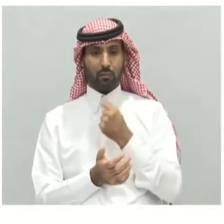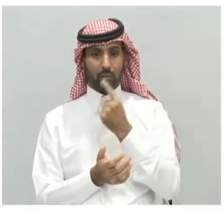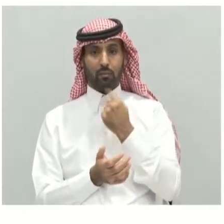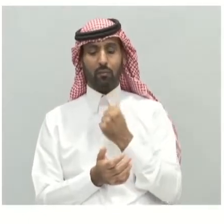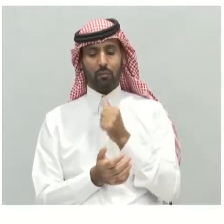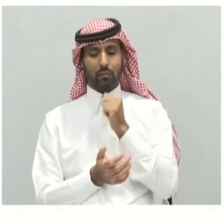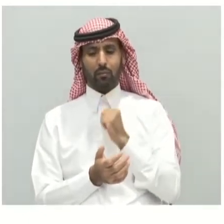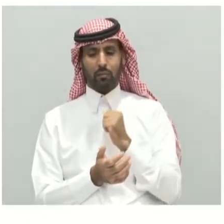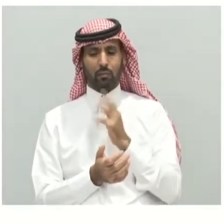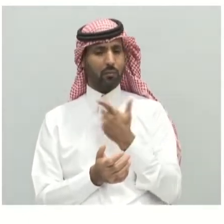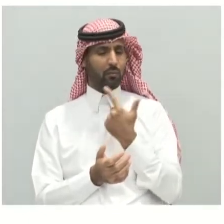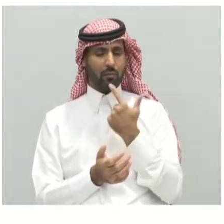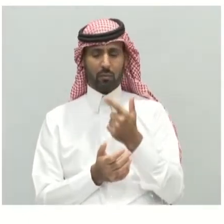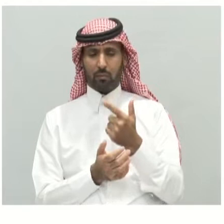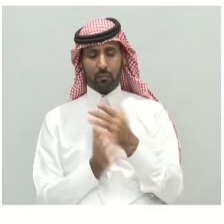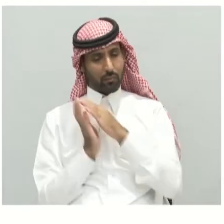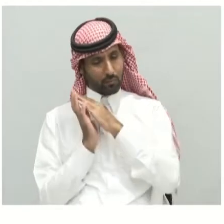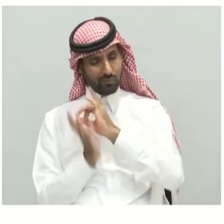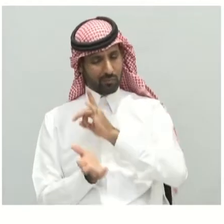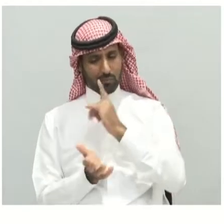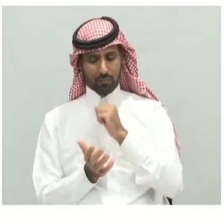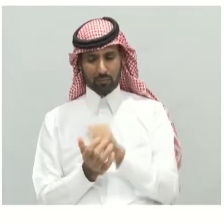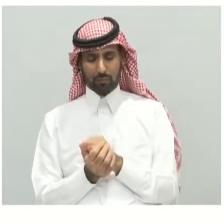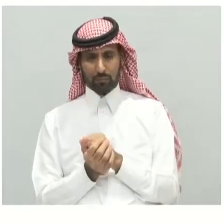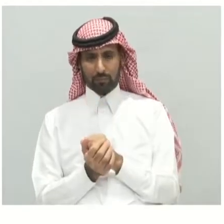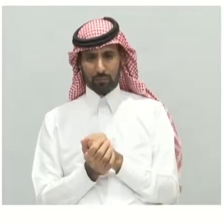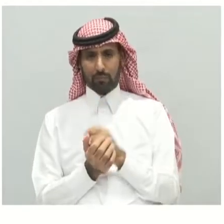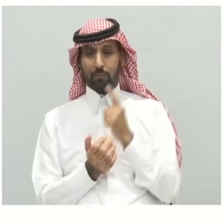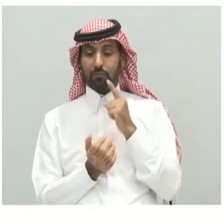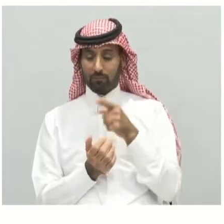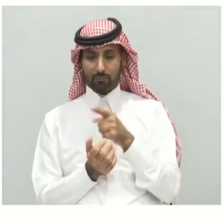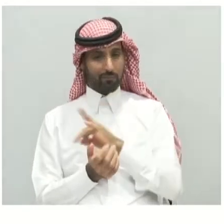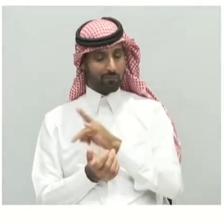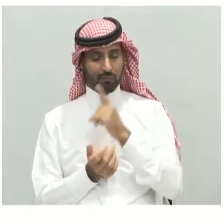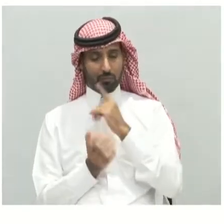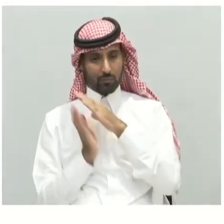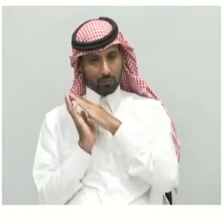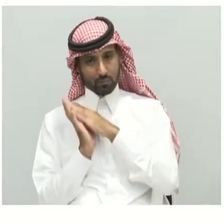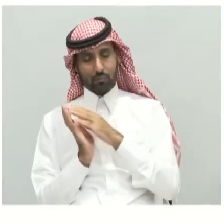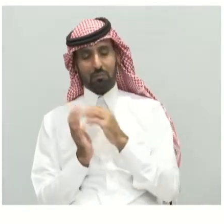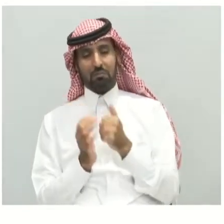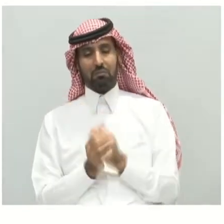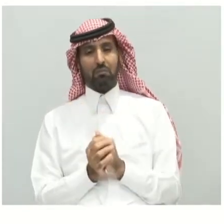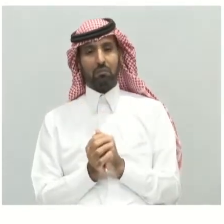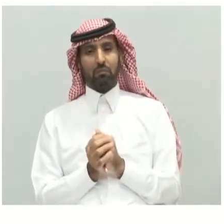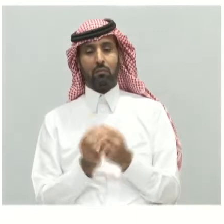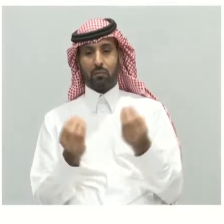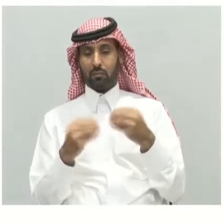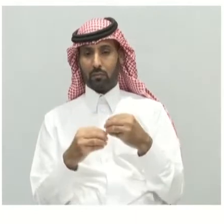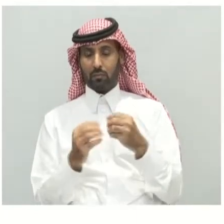not sleep well last night. She did not sleep. We added